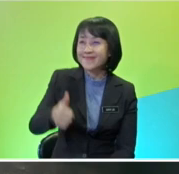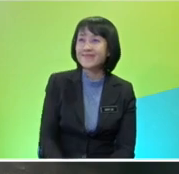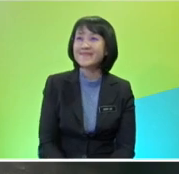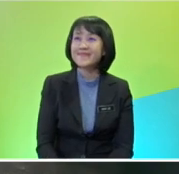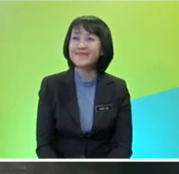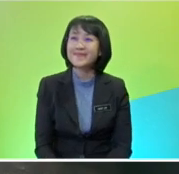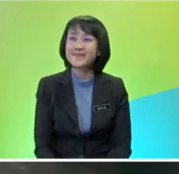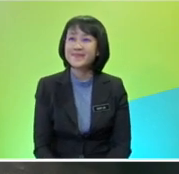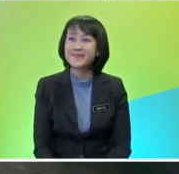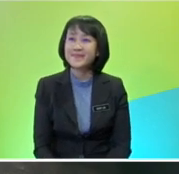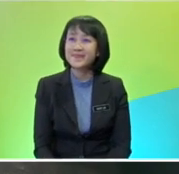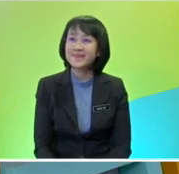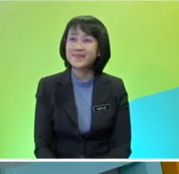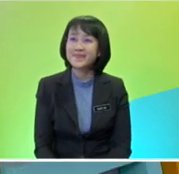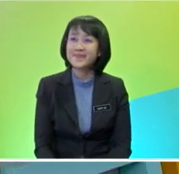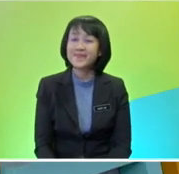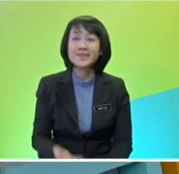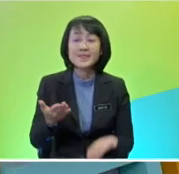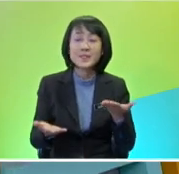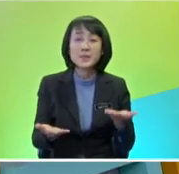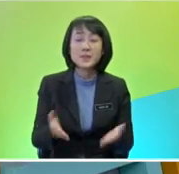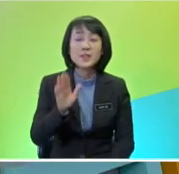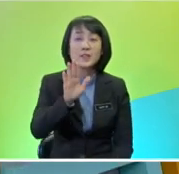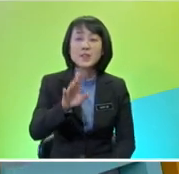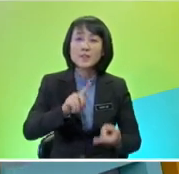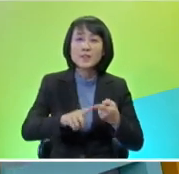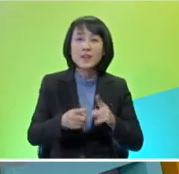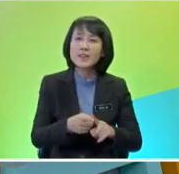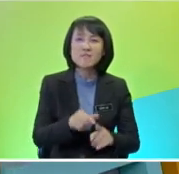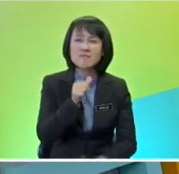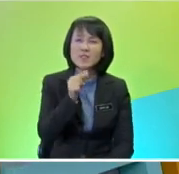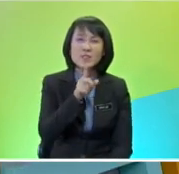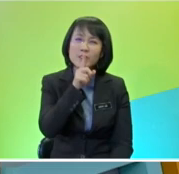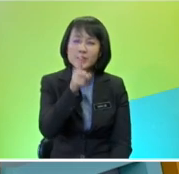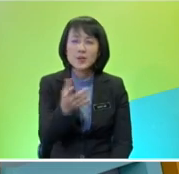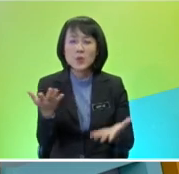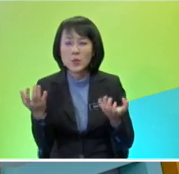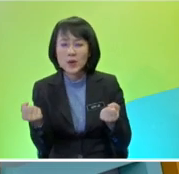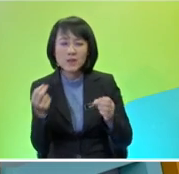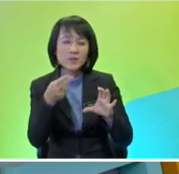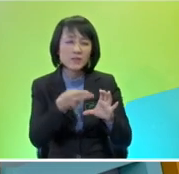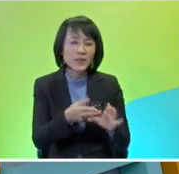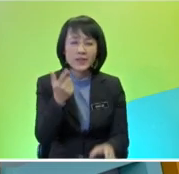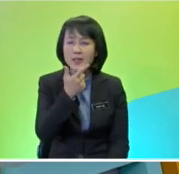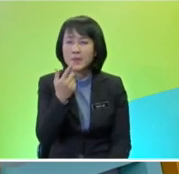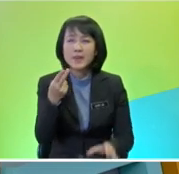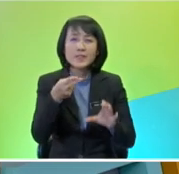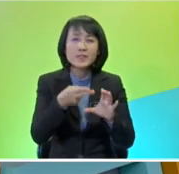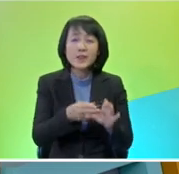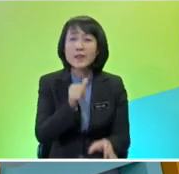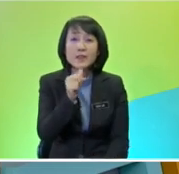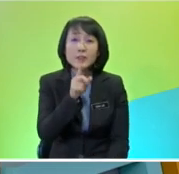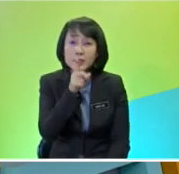everyone. And maybe your friends is not sure whether he want to join you or not. Okay, you ask